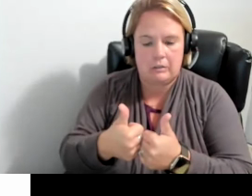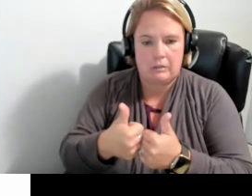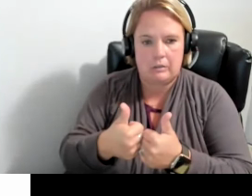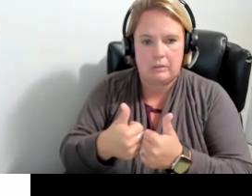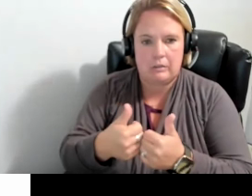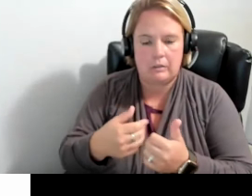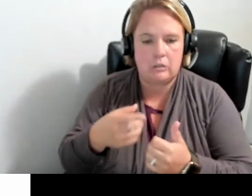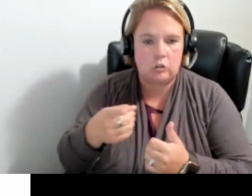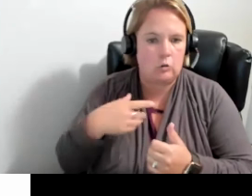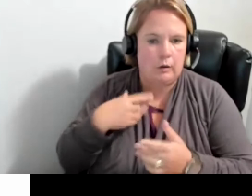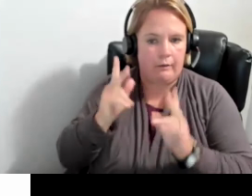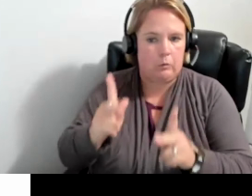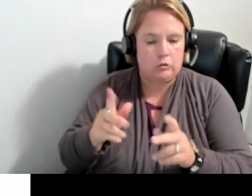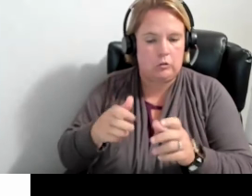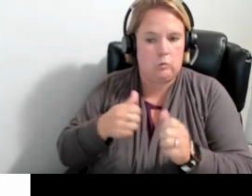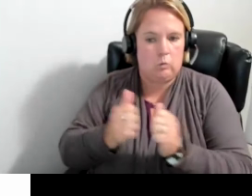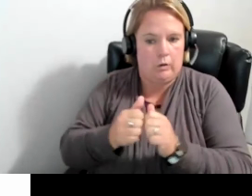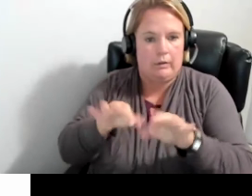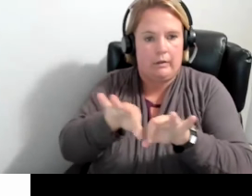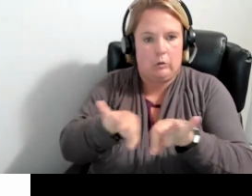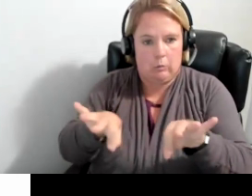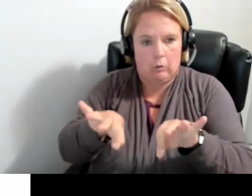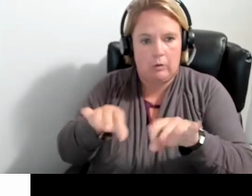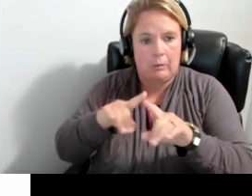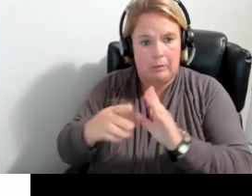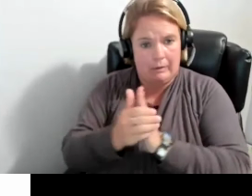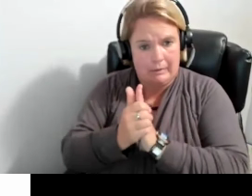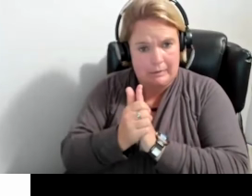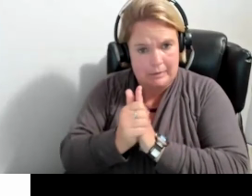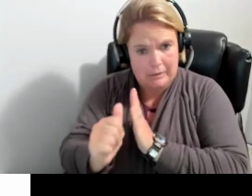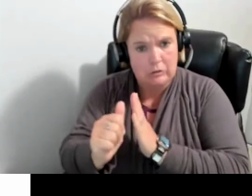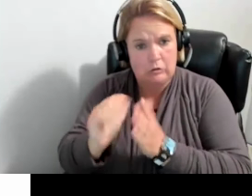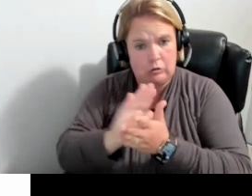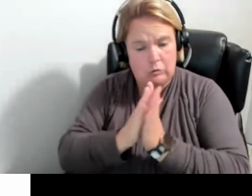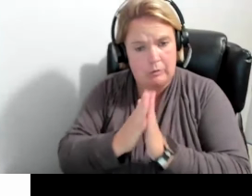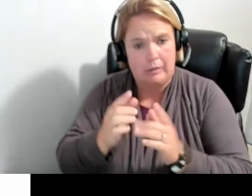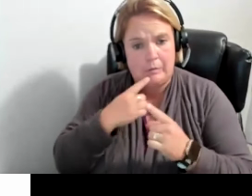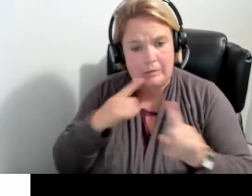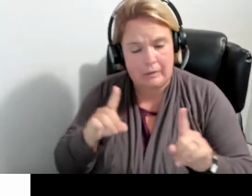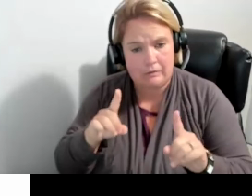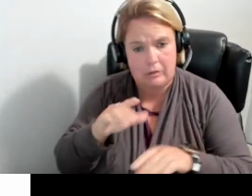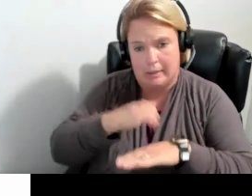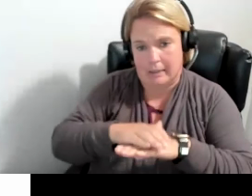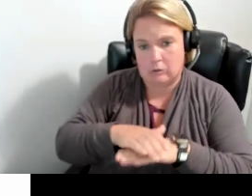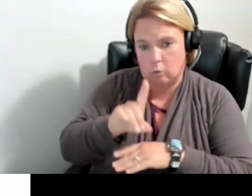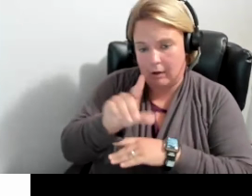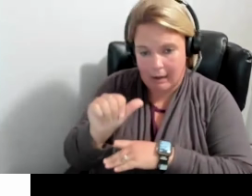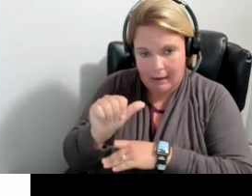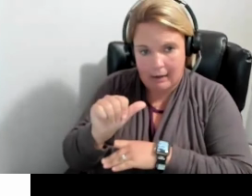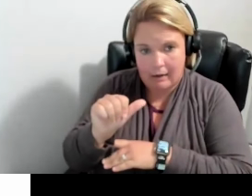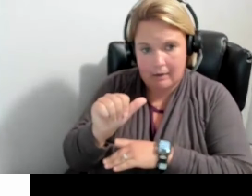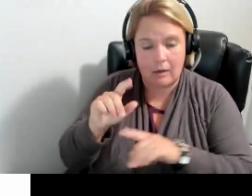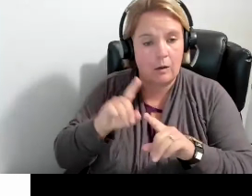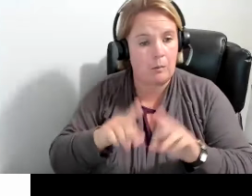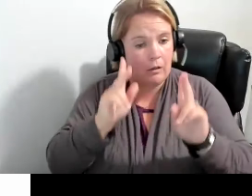could have somebody with a diploma, but they still don't have the skills maybe to be successful in English 1A yet. But you could also have the person